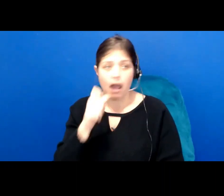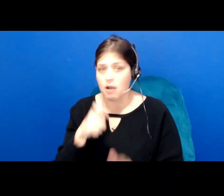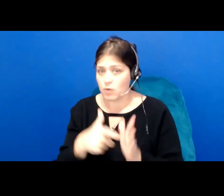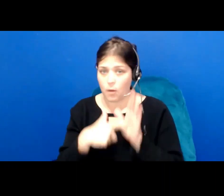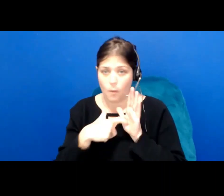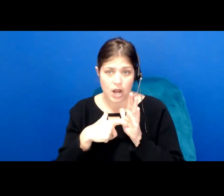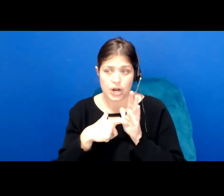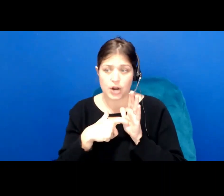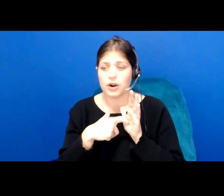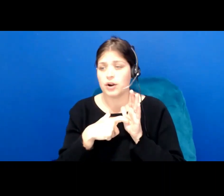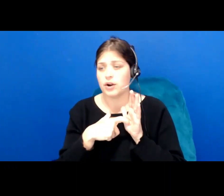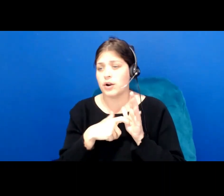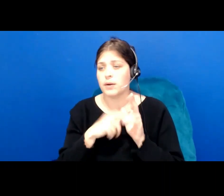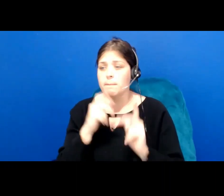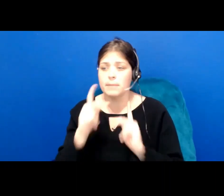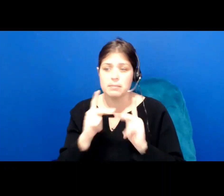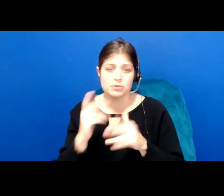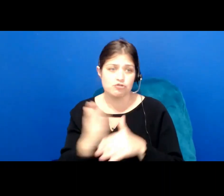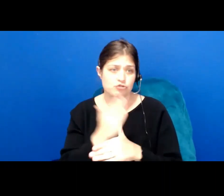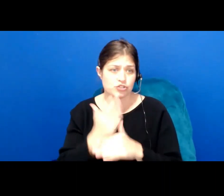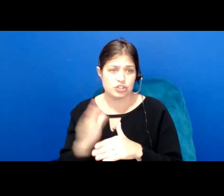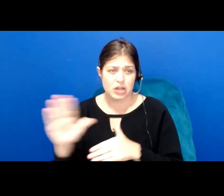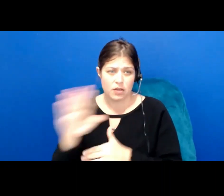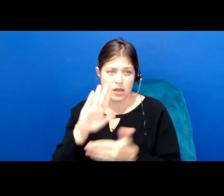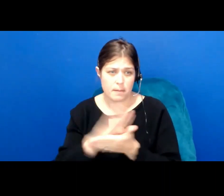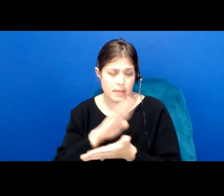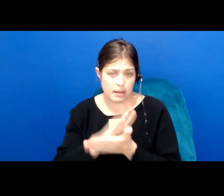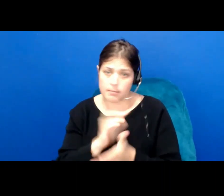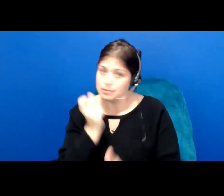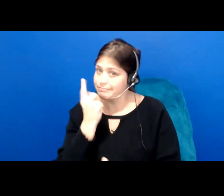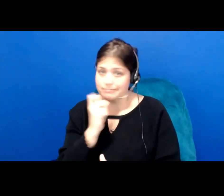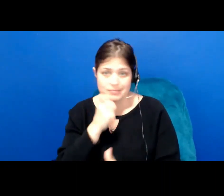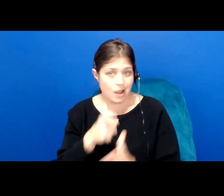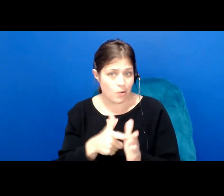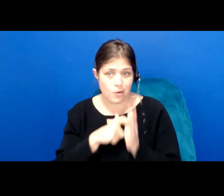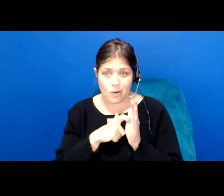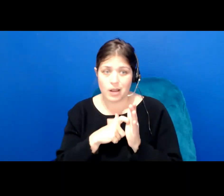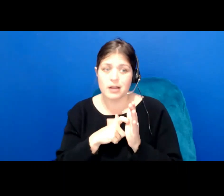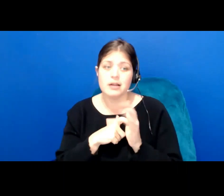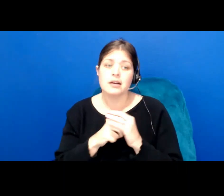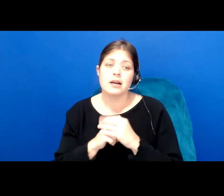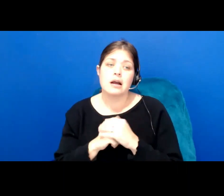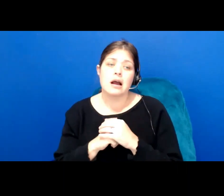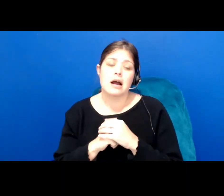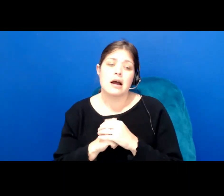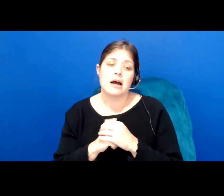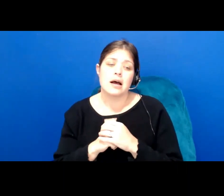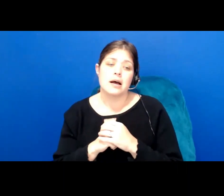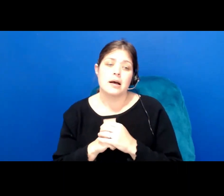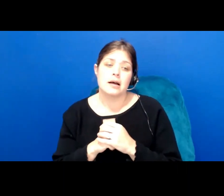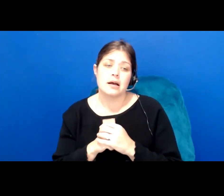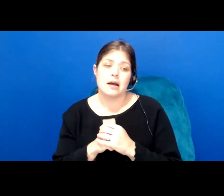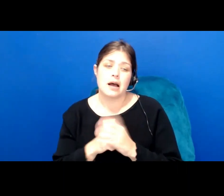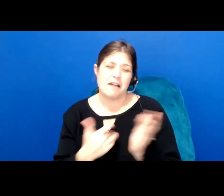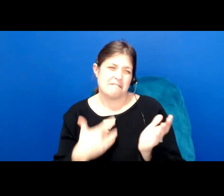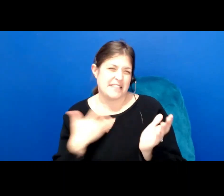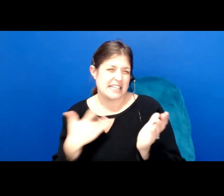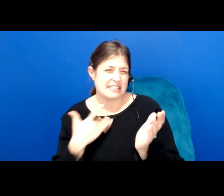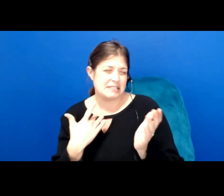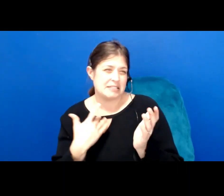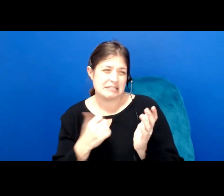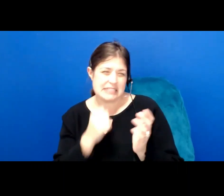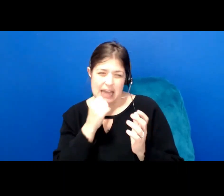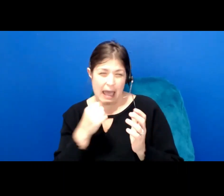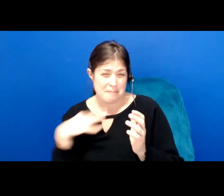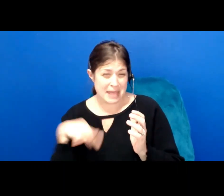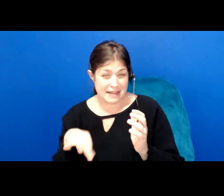persons to share their papers. I will say somewhat counterintuitive for a conference. When